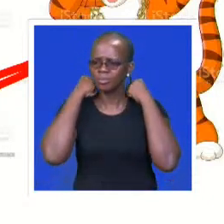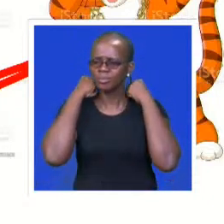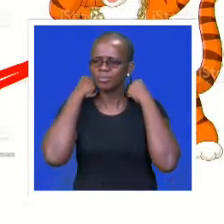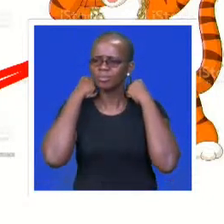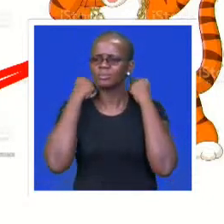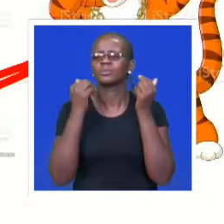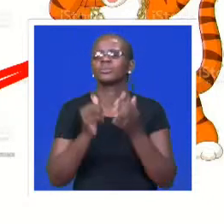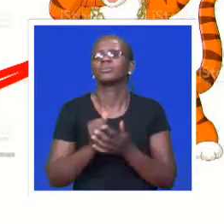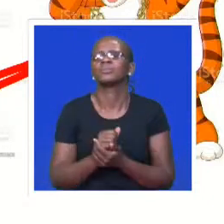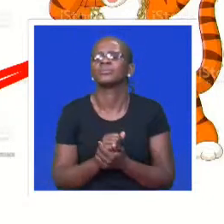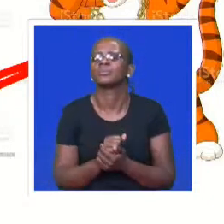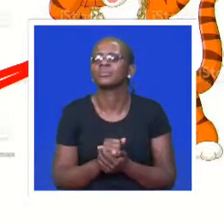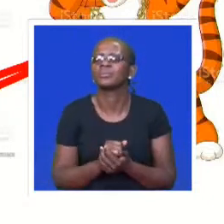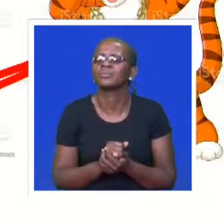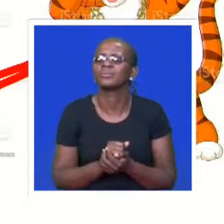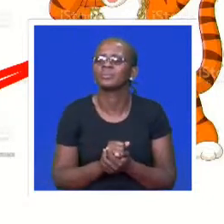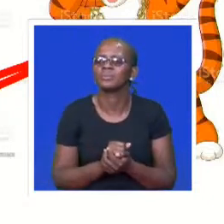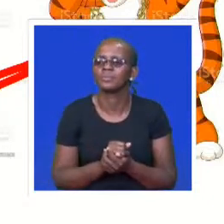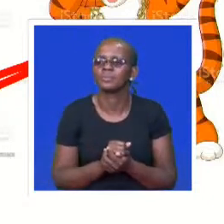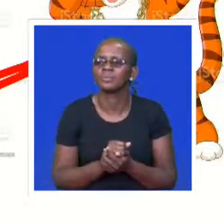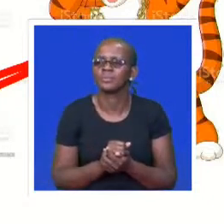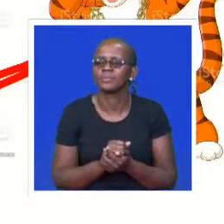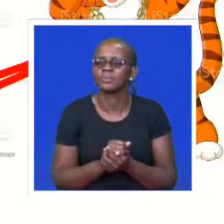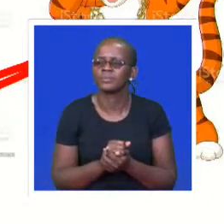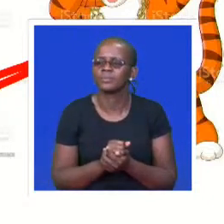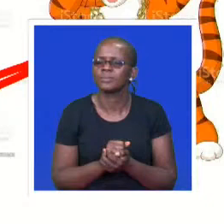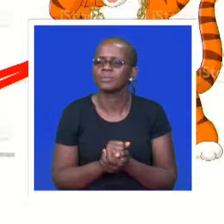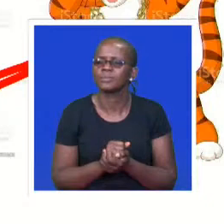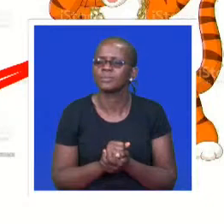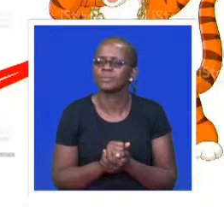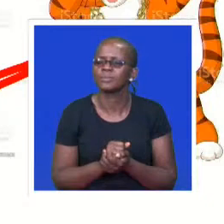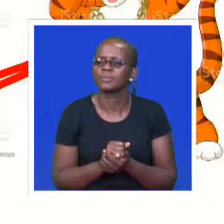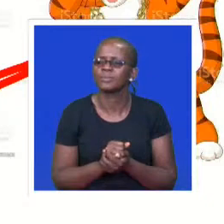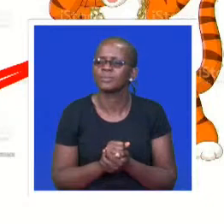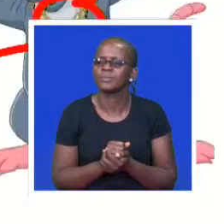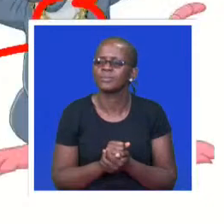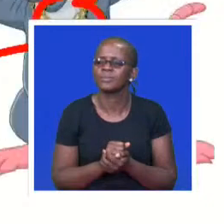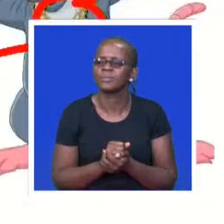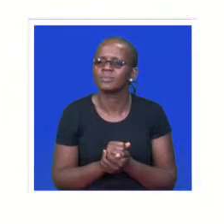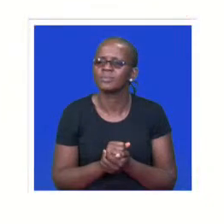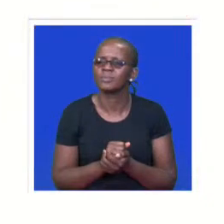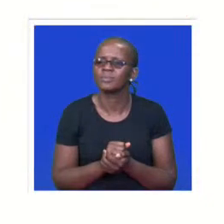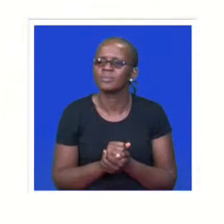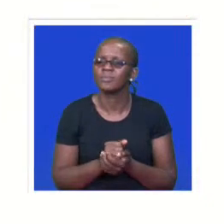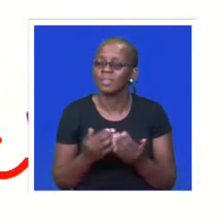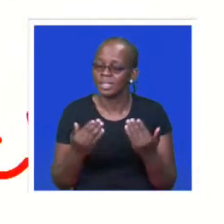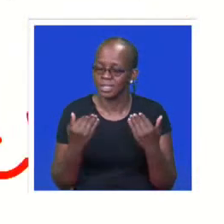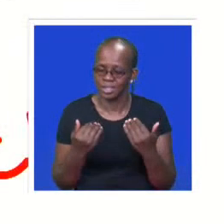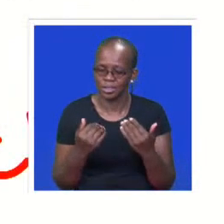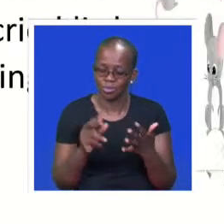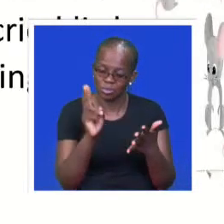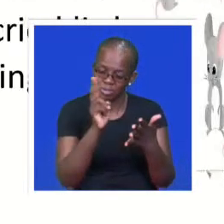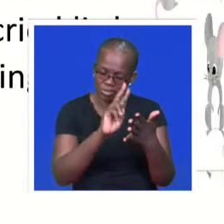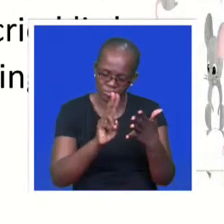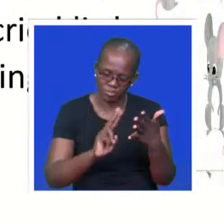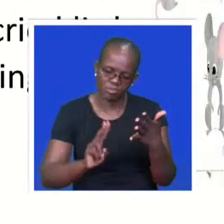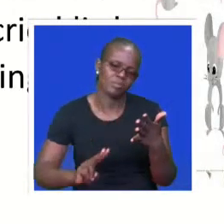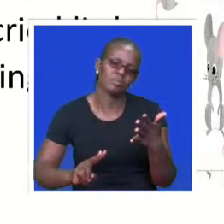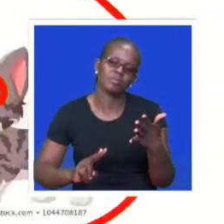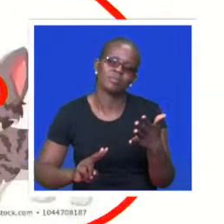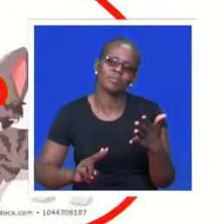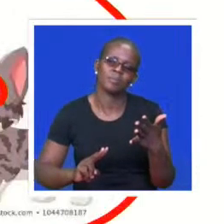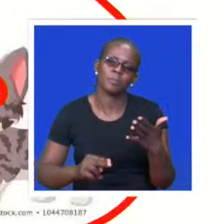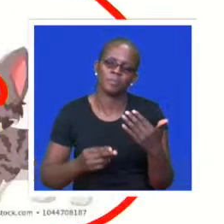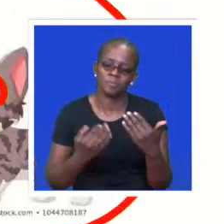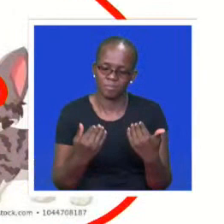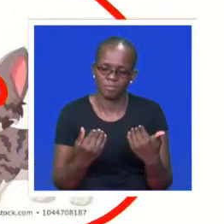cat that is now wearing the necklace. Okay, dear Elena, let us now read our story. Let